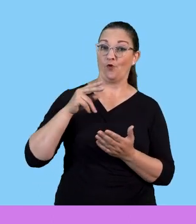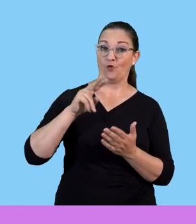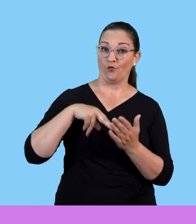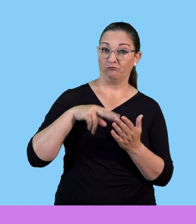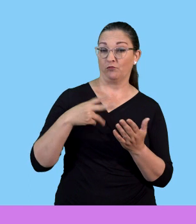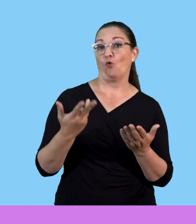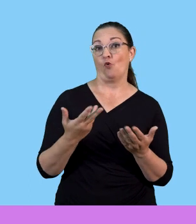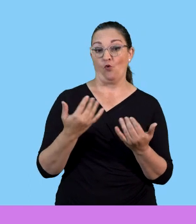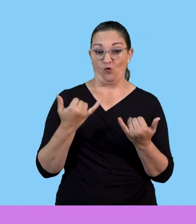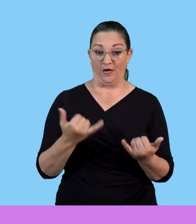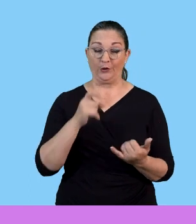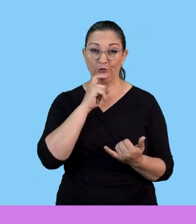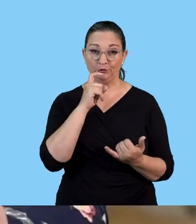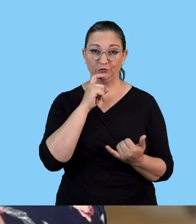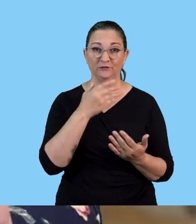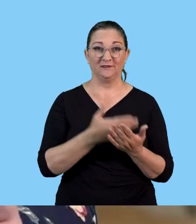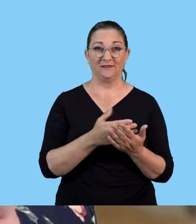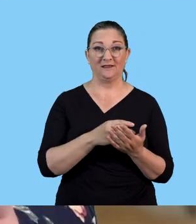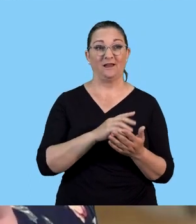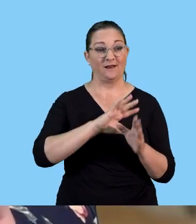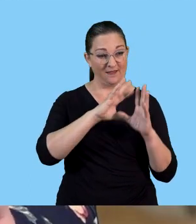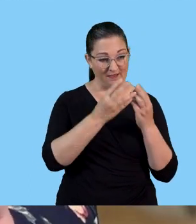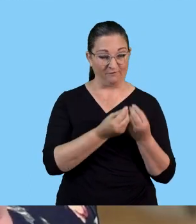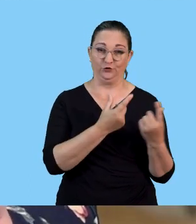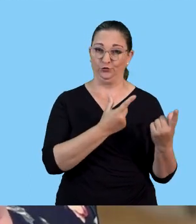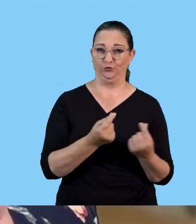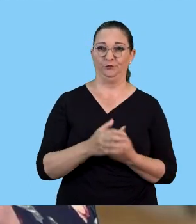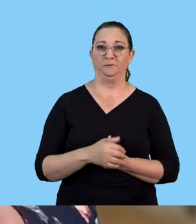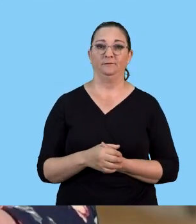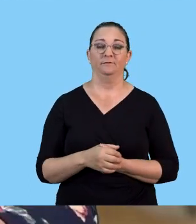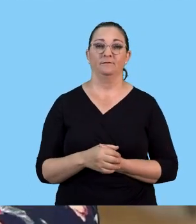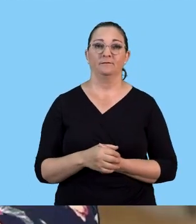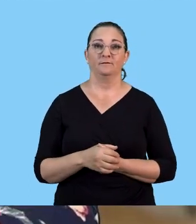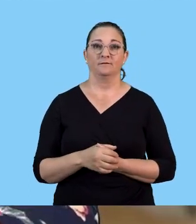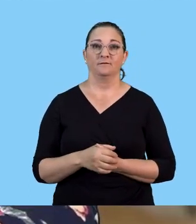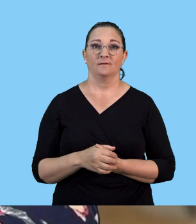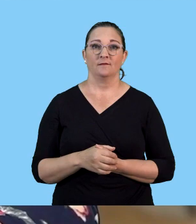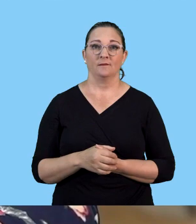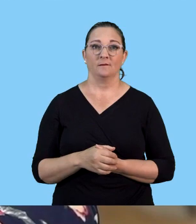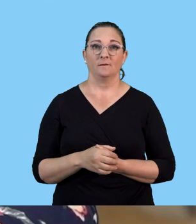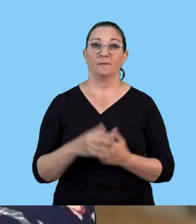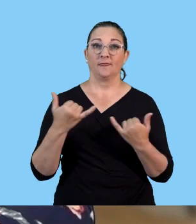reading or the usage. You need to be able to do all three of them.